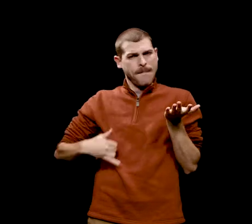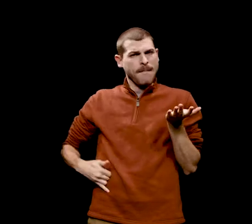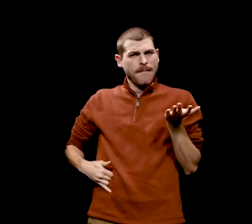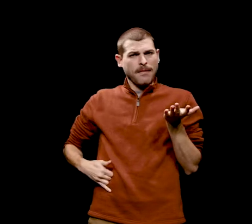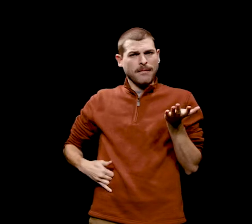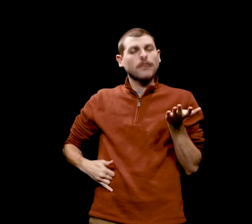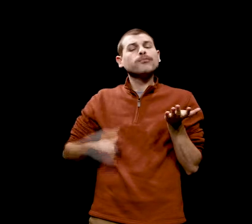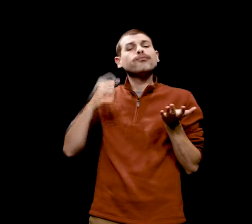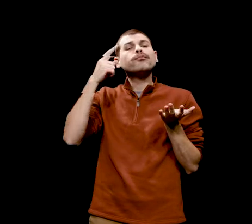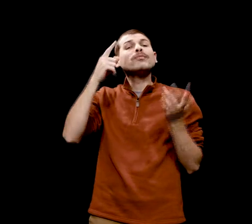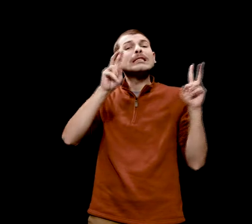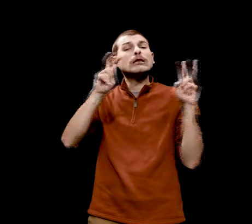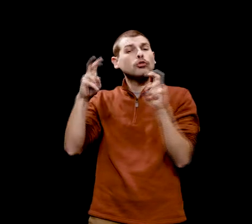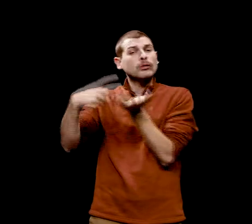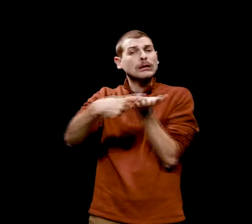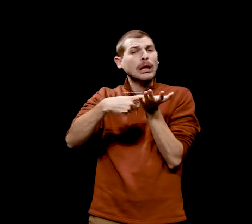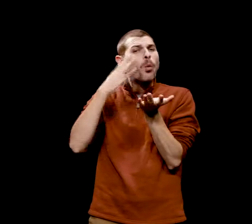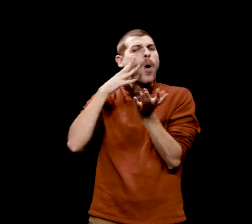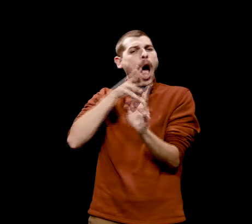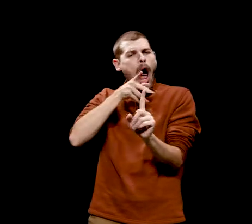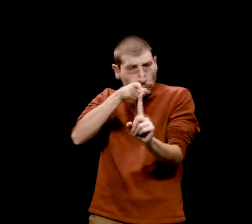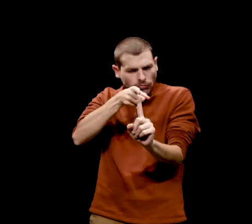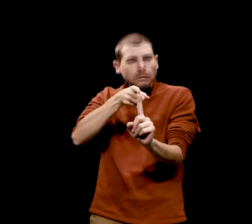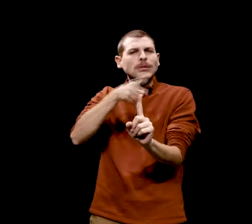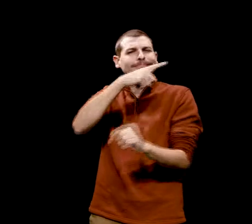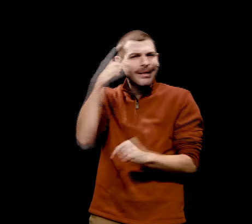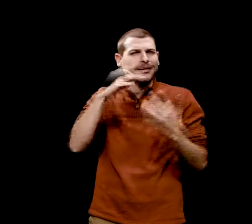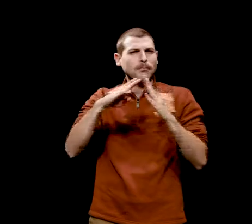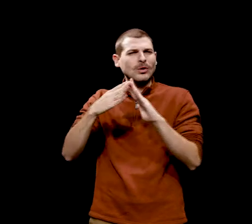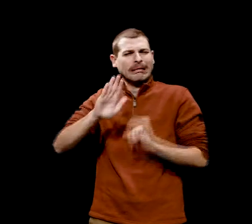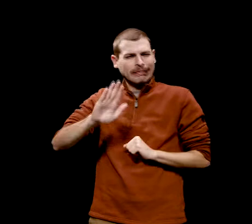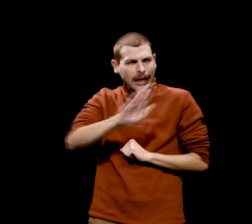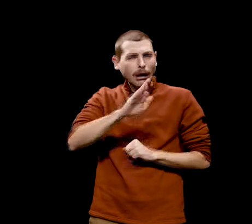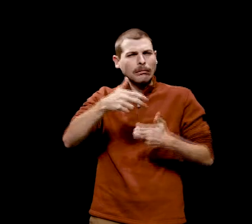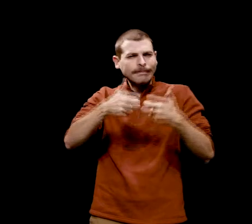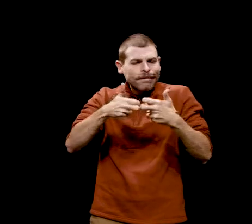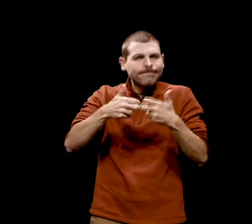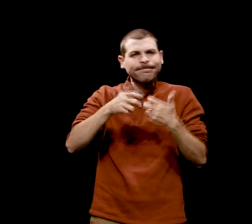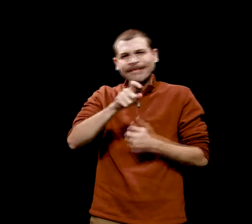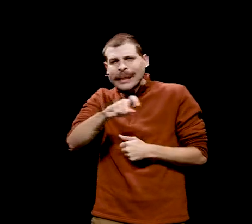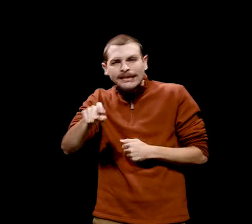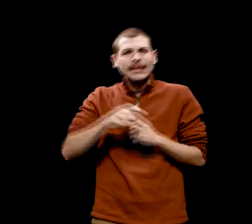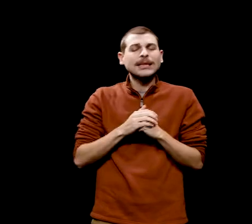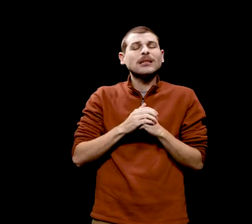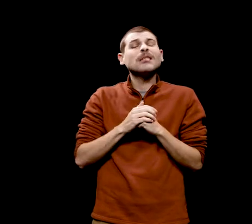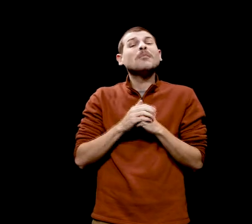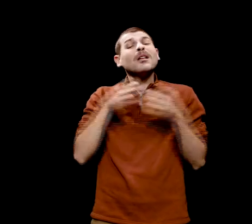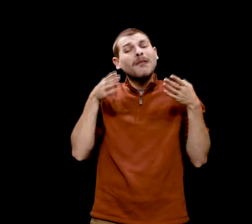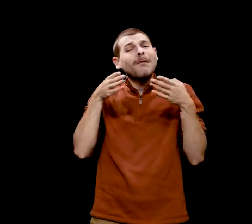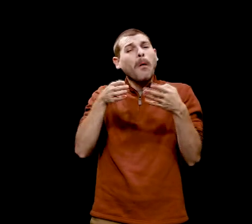issues. This event is for the entire Black community, but especially the members who feel disengaged from